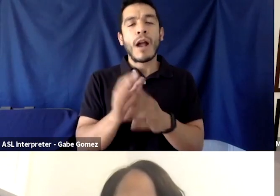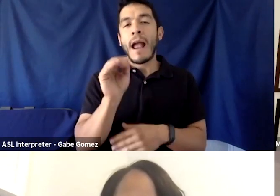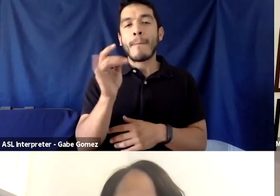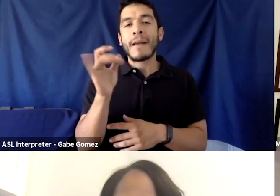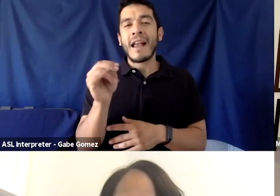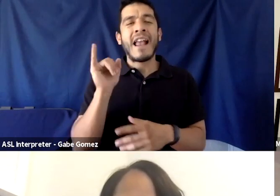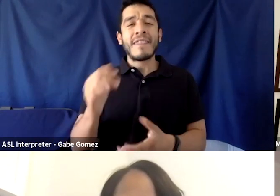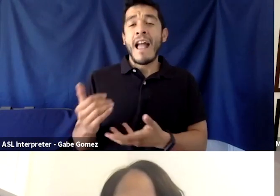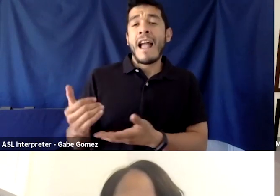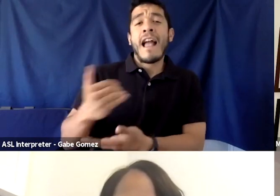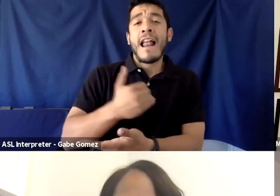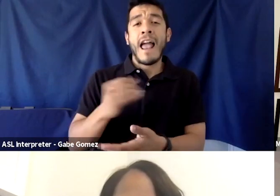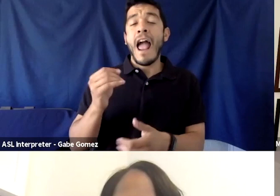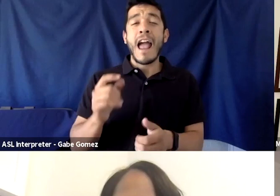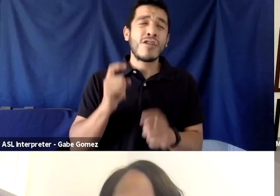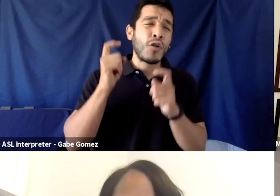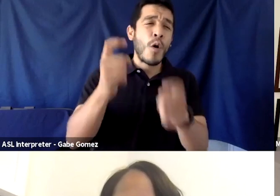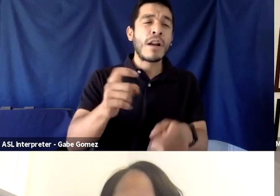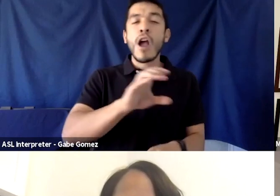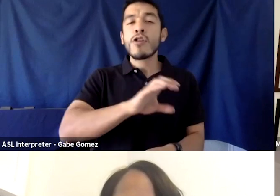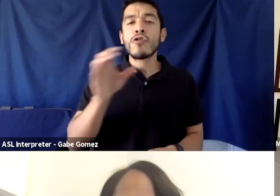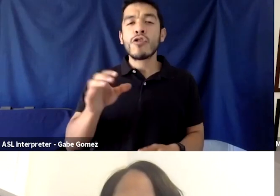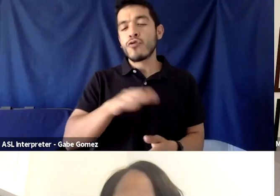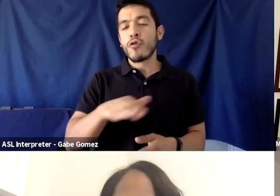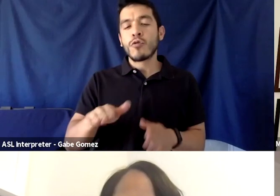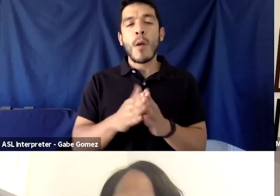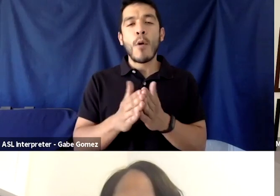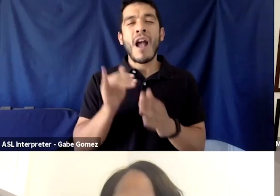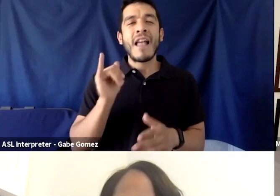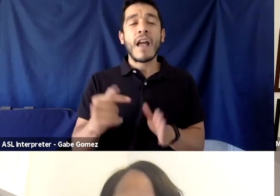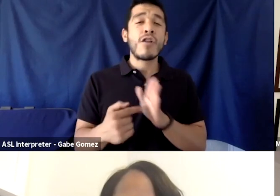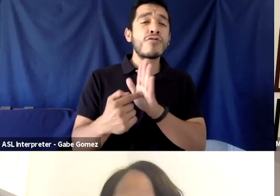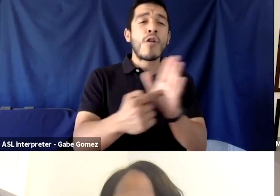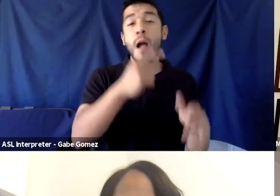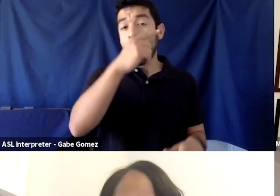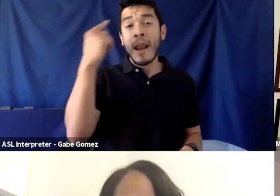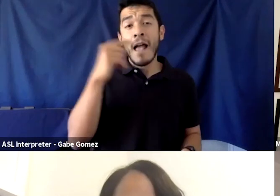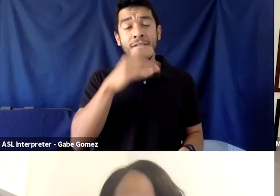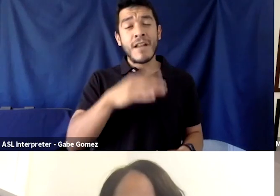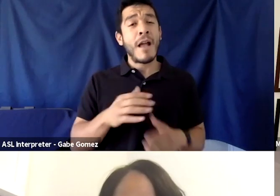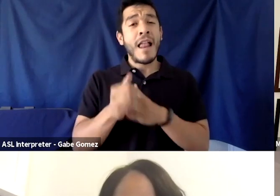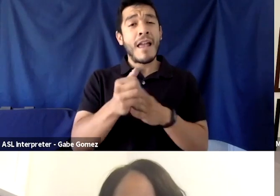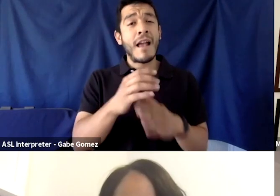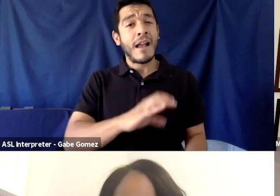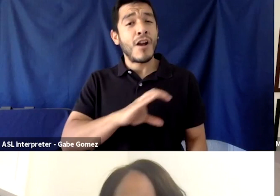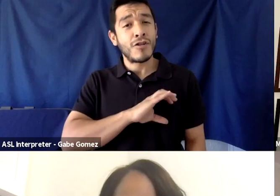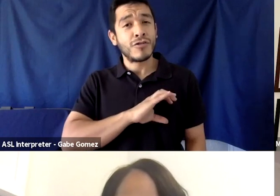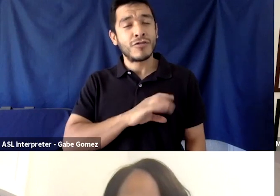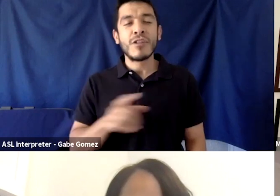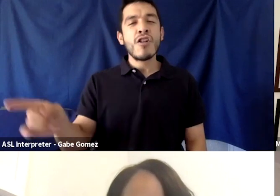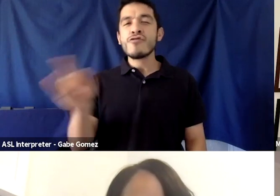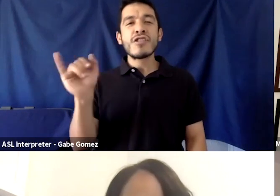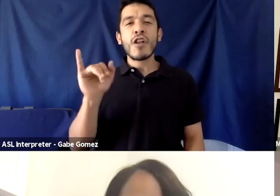that feature Black female lead characters. Marley is also an award-winning author of Marley Diaz, Let's Get